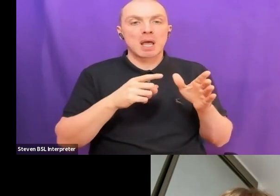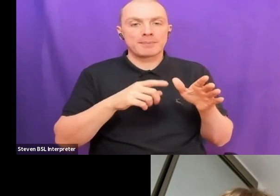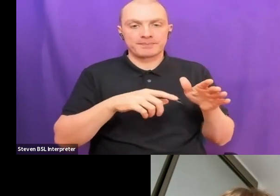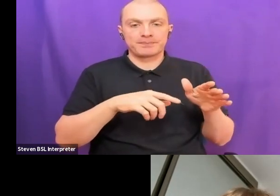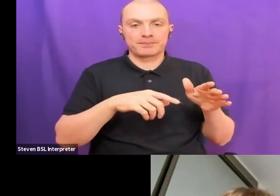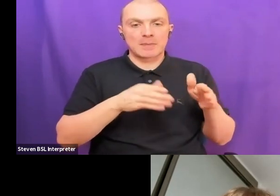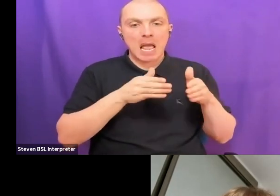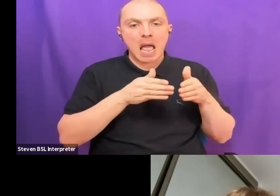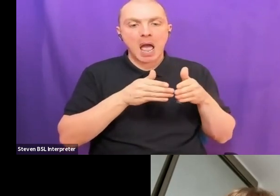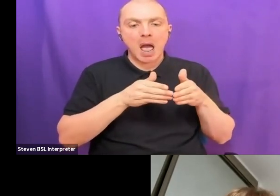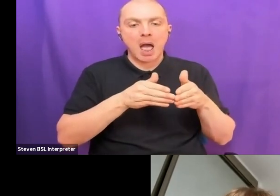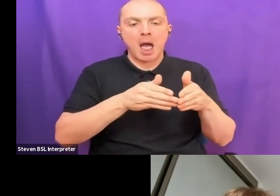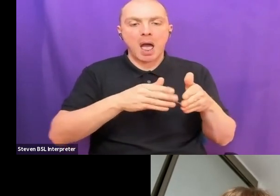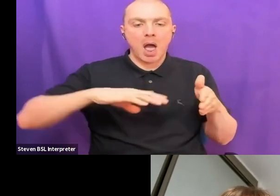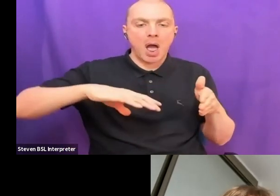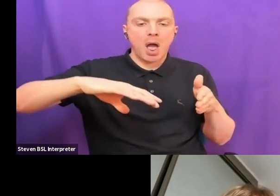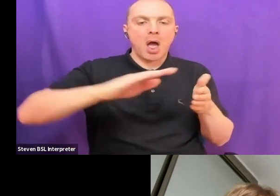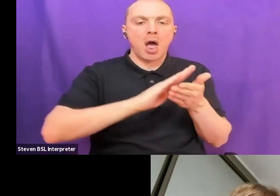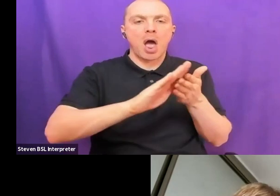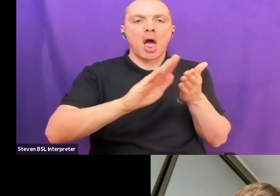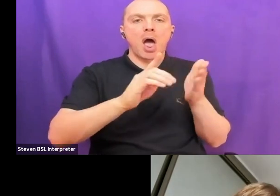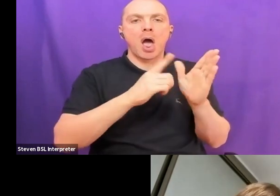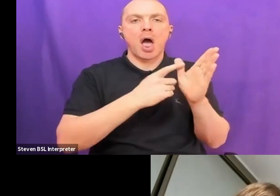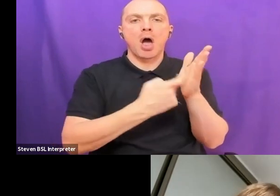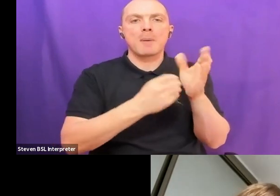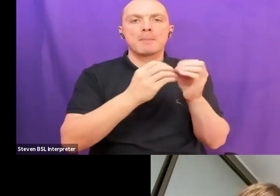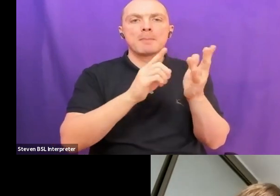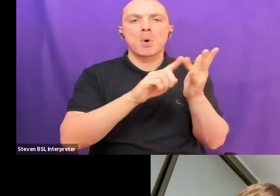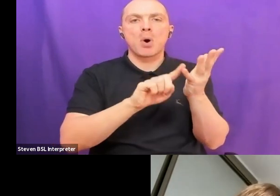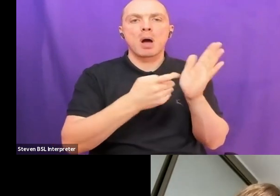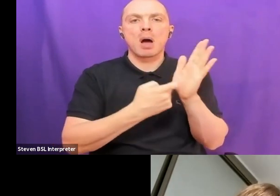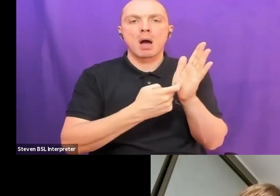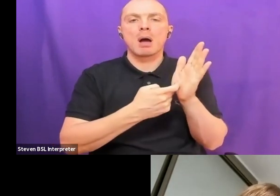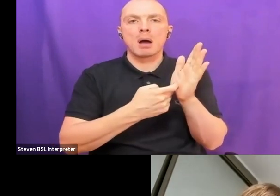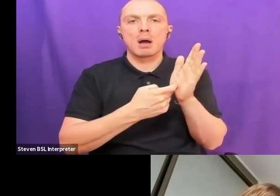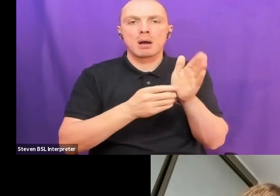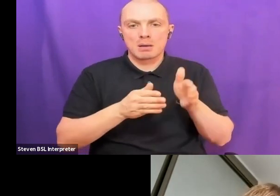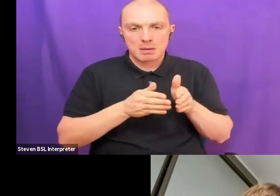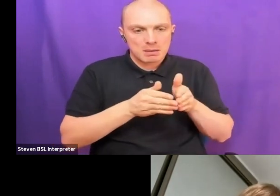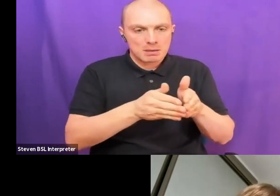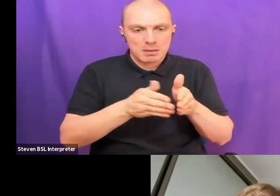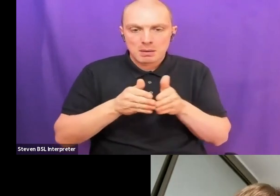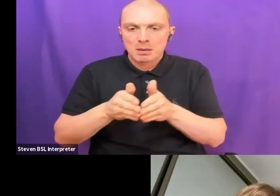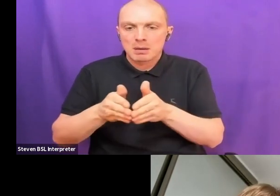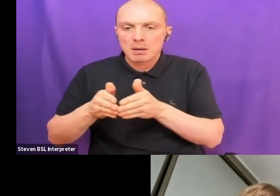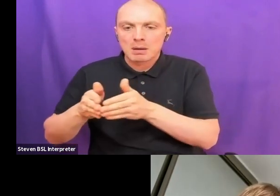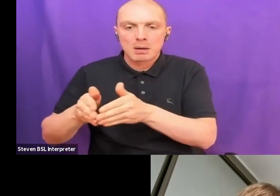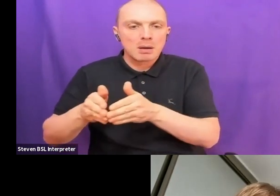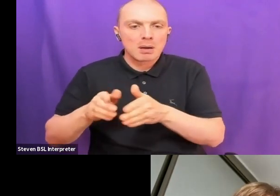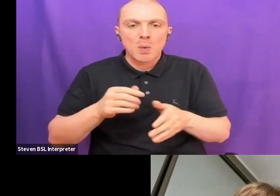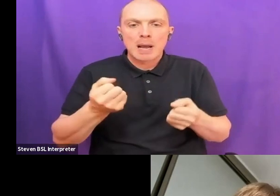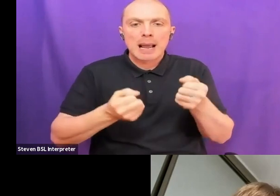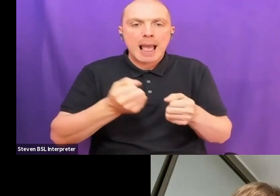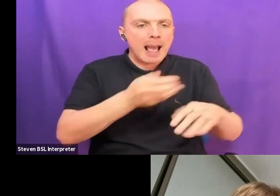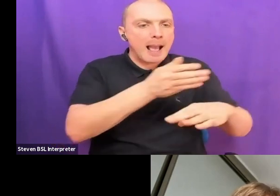Save Our Ferry campaign, and it's involving the development of a better ferry terminal, better car